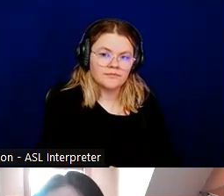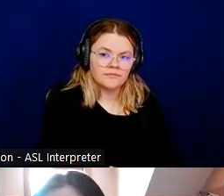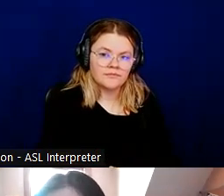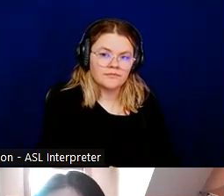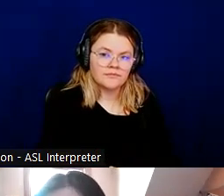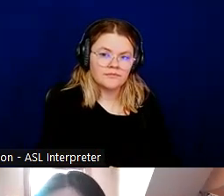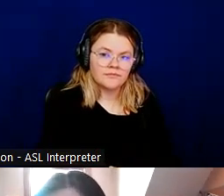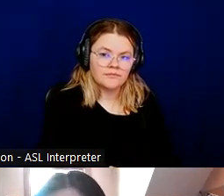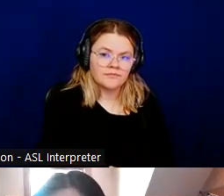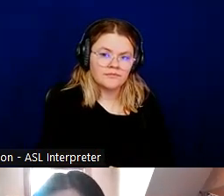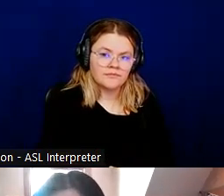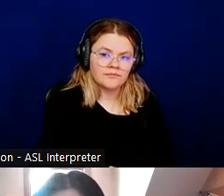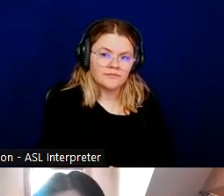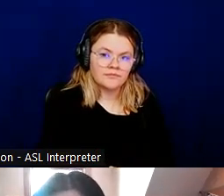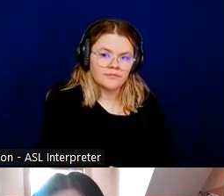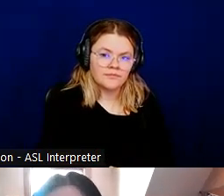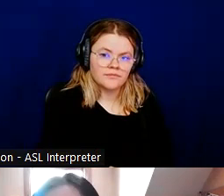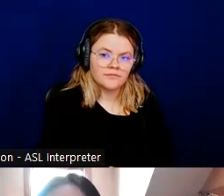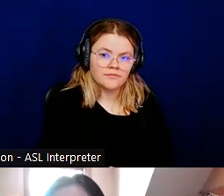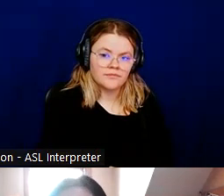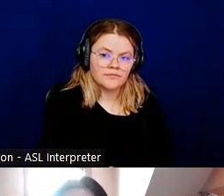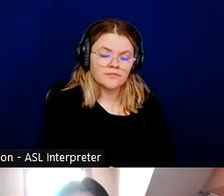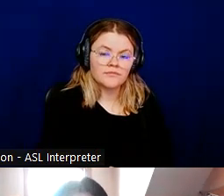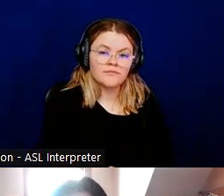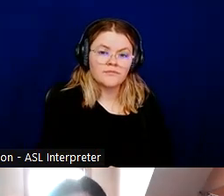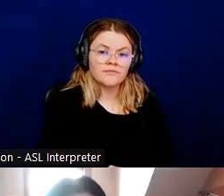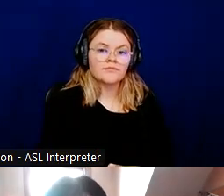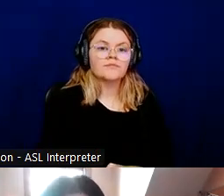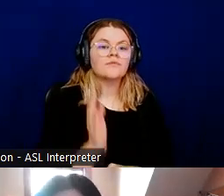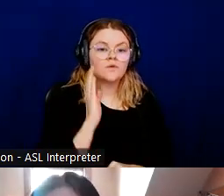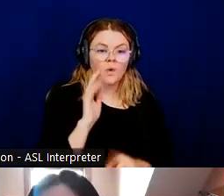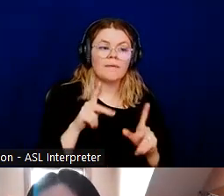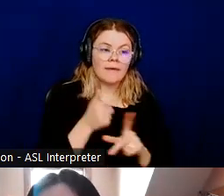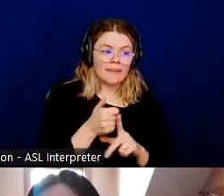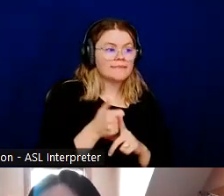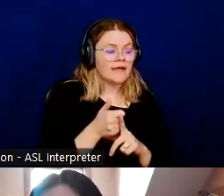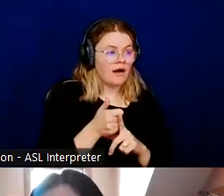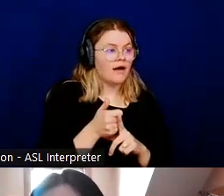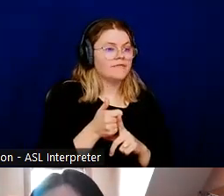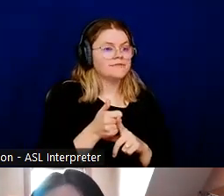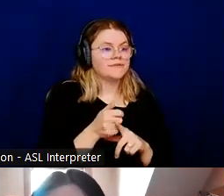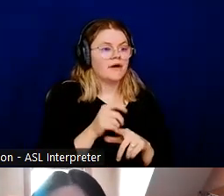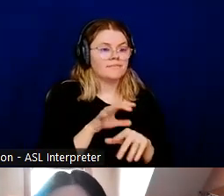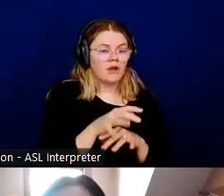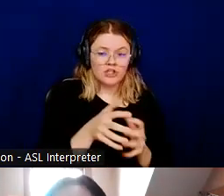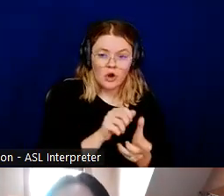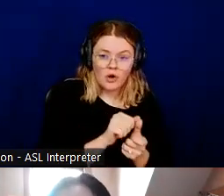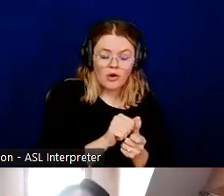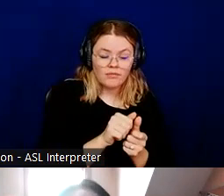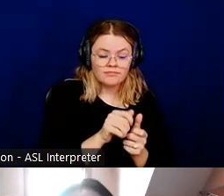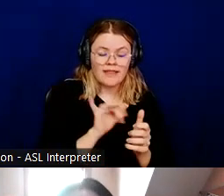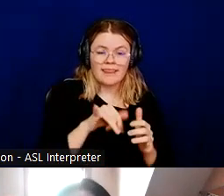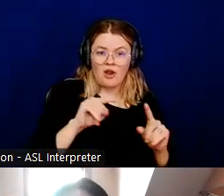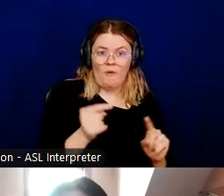and many of these individuals causing harm know that they shouldn't be doing this. But it's important to know that